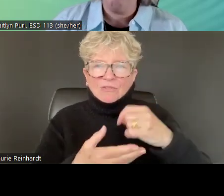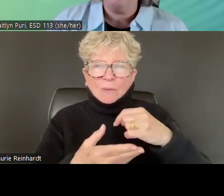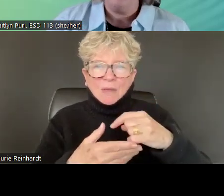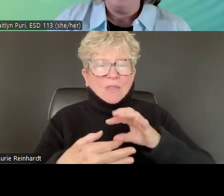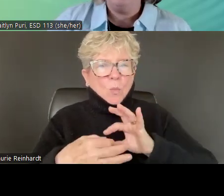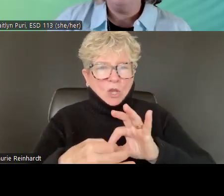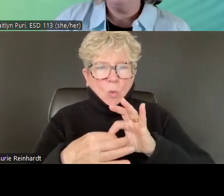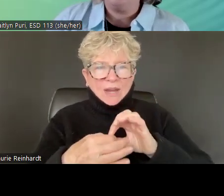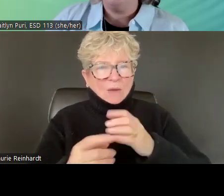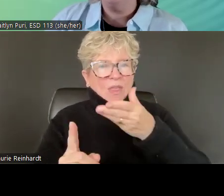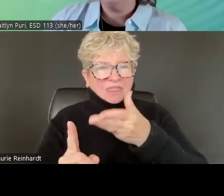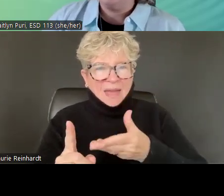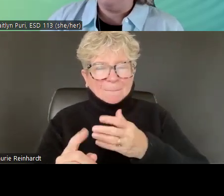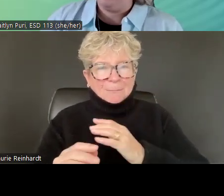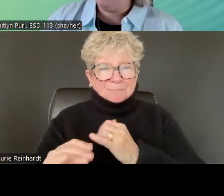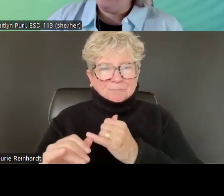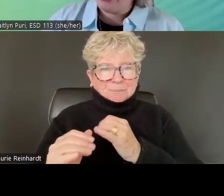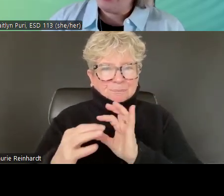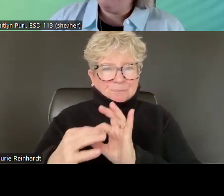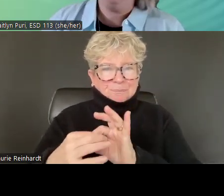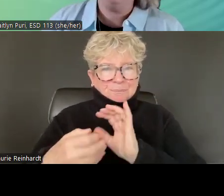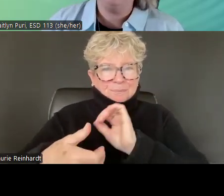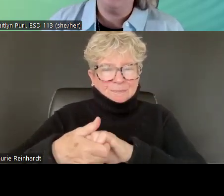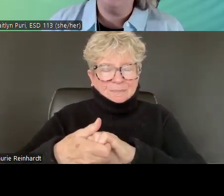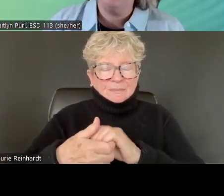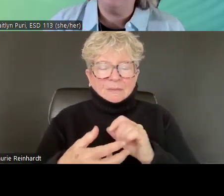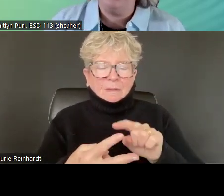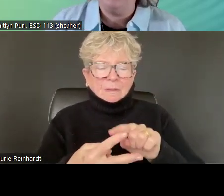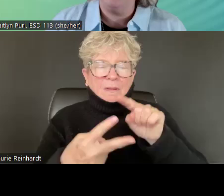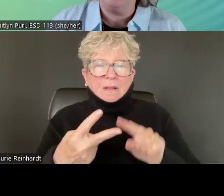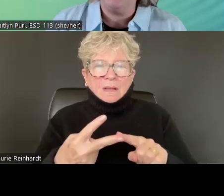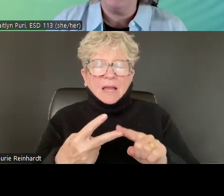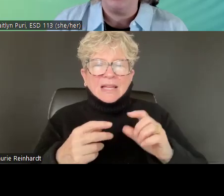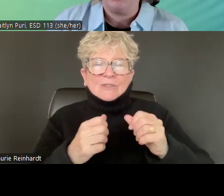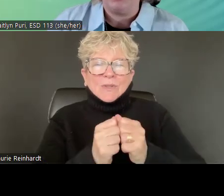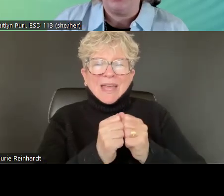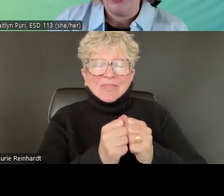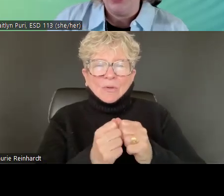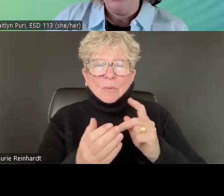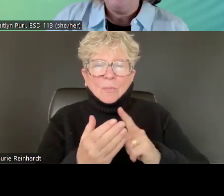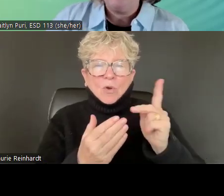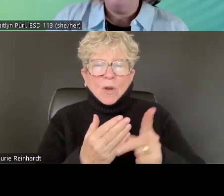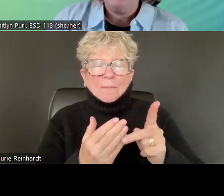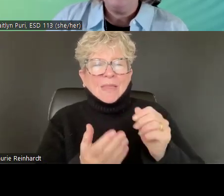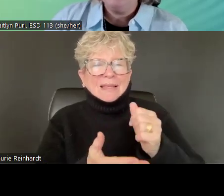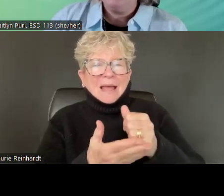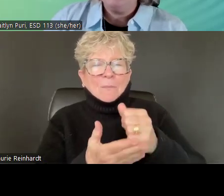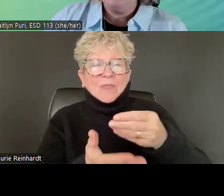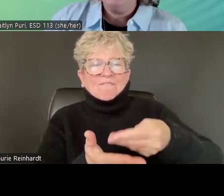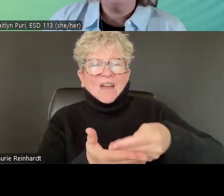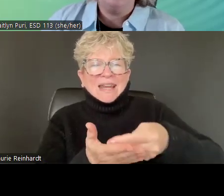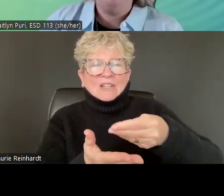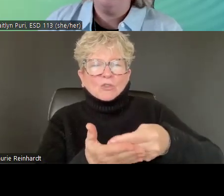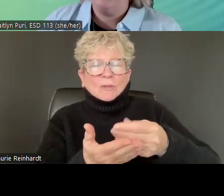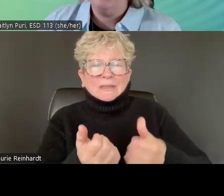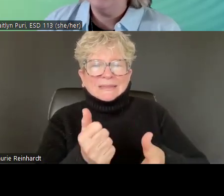with, and our Together program, which does financial assistance. So this